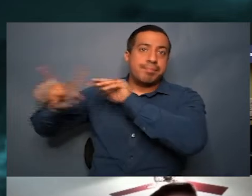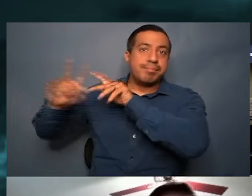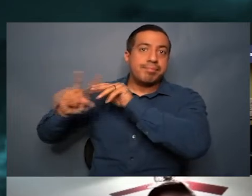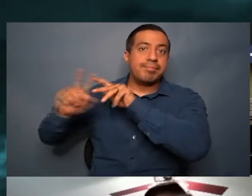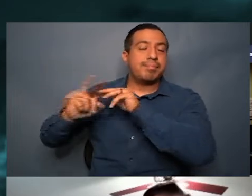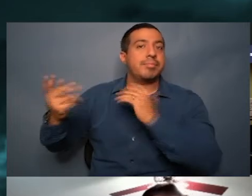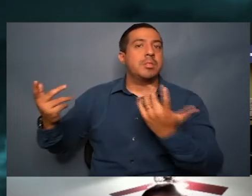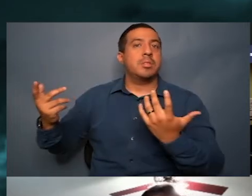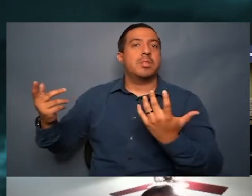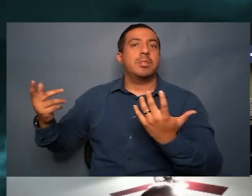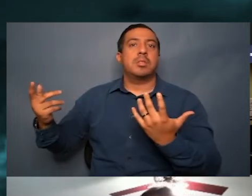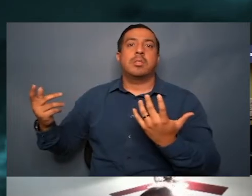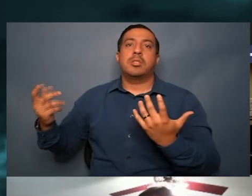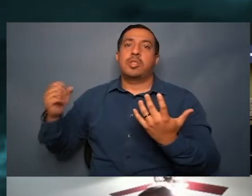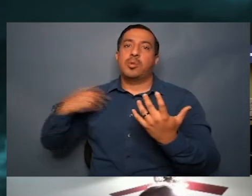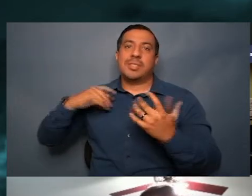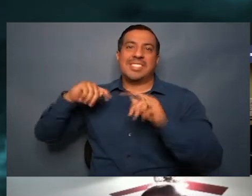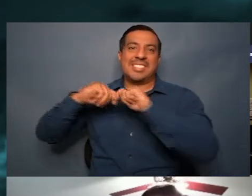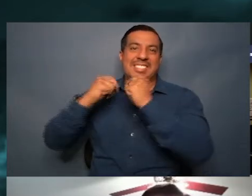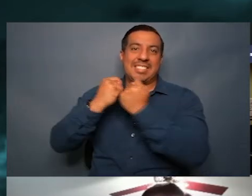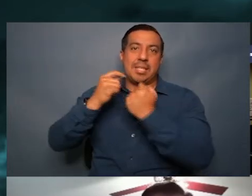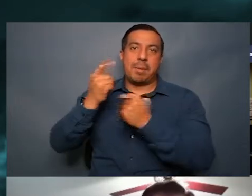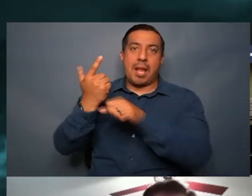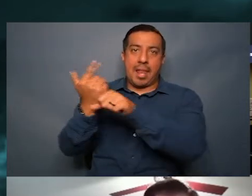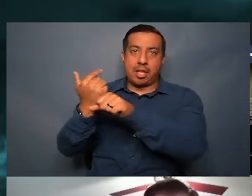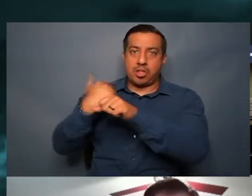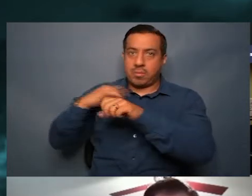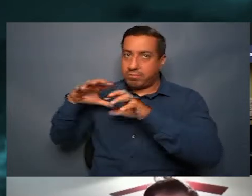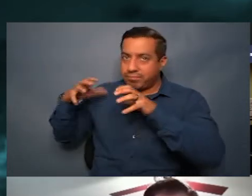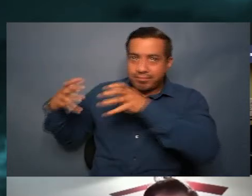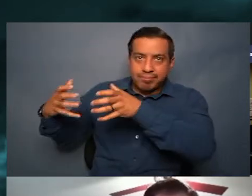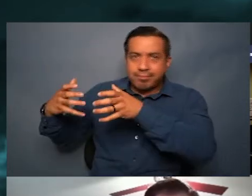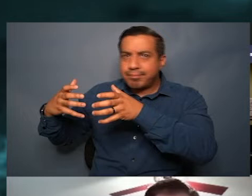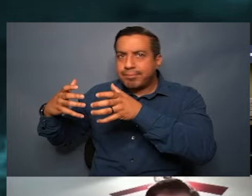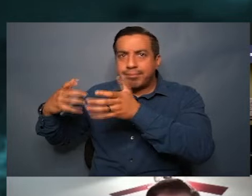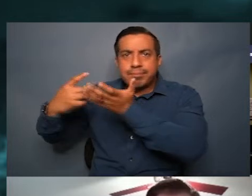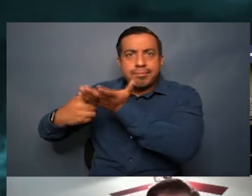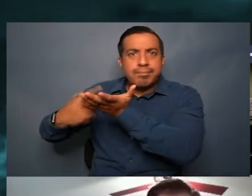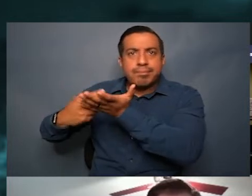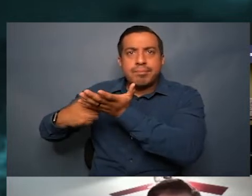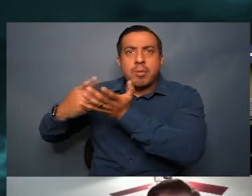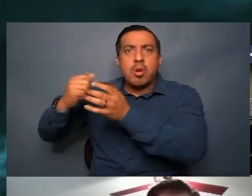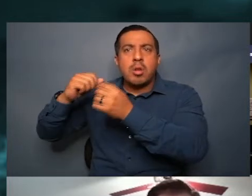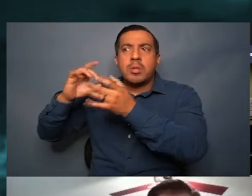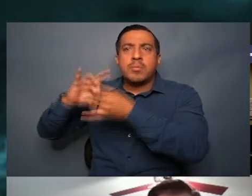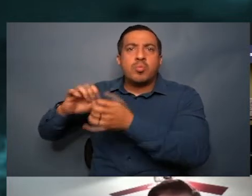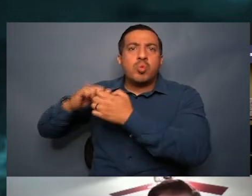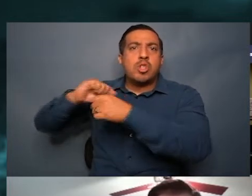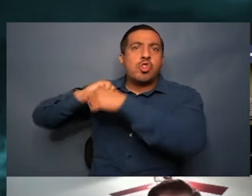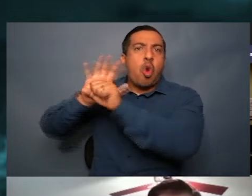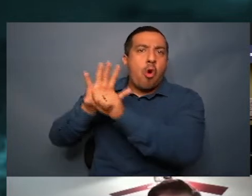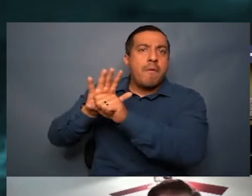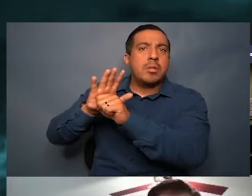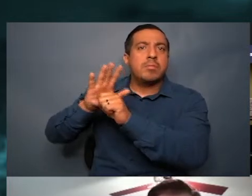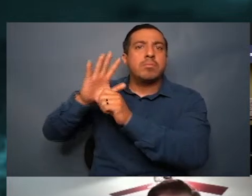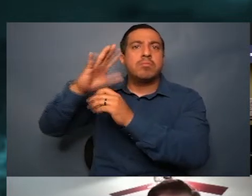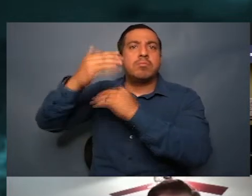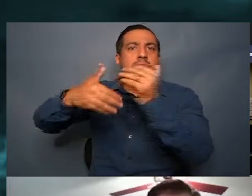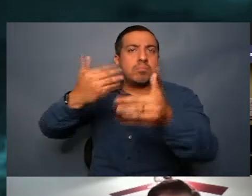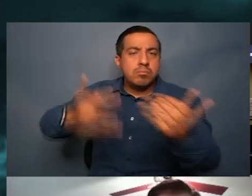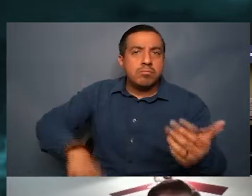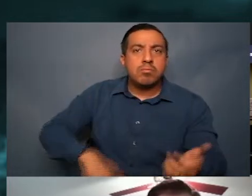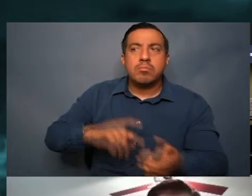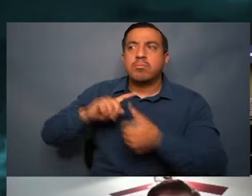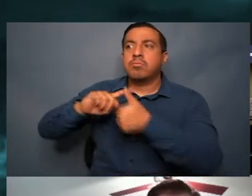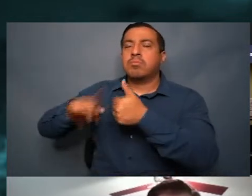So we got to team together last year and identified COVID protocols, plus with the